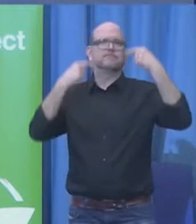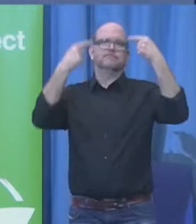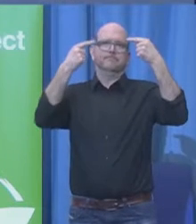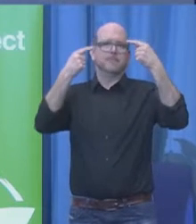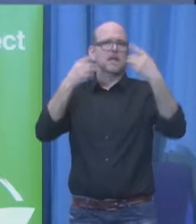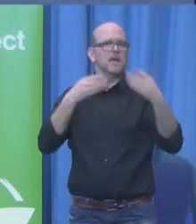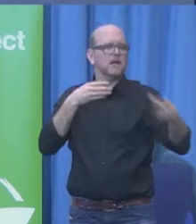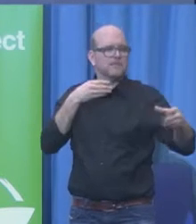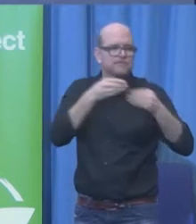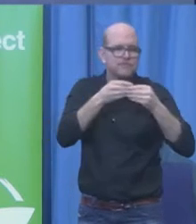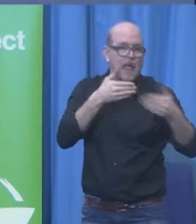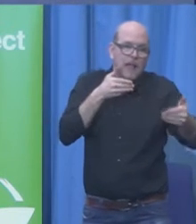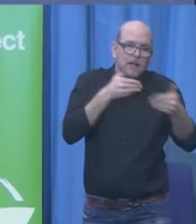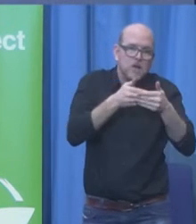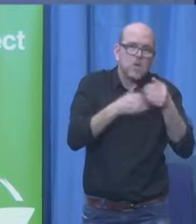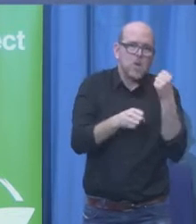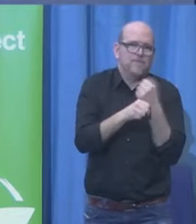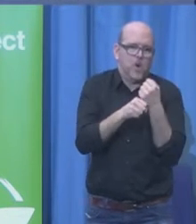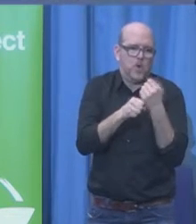those funds.